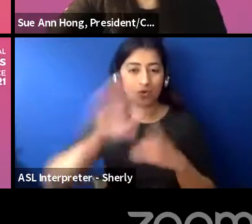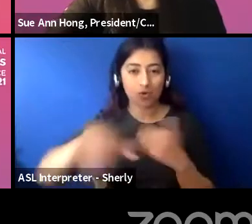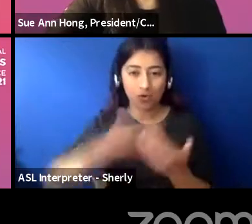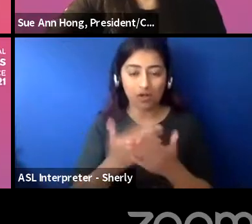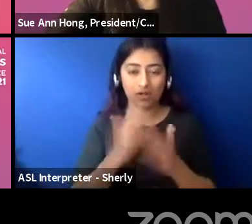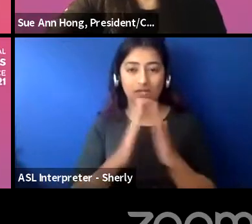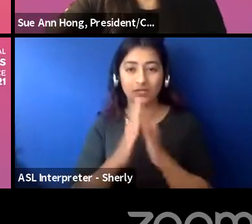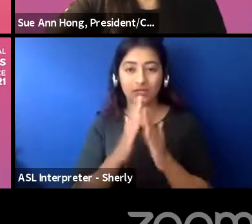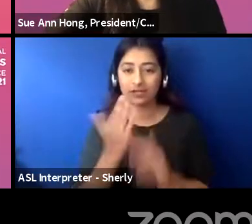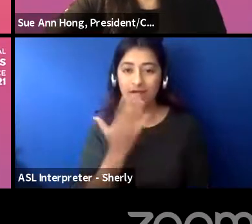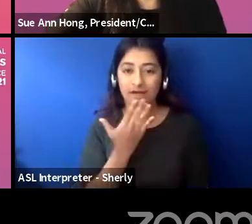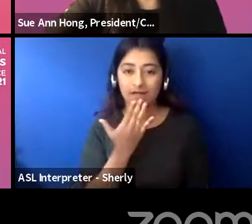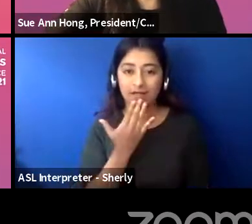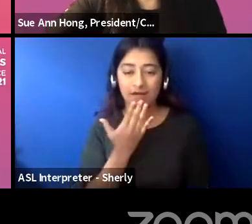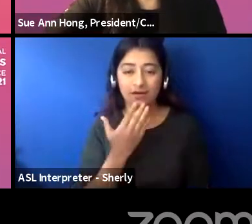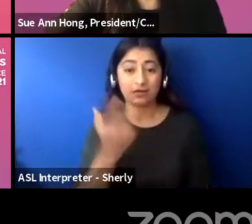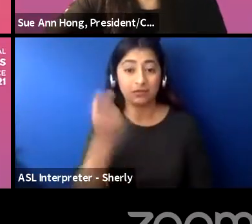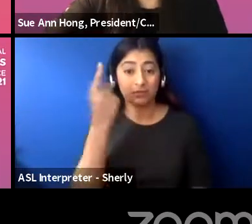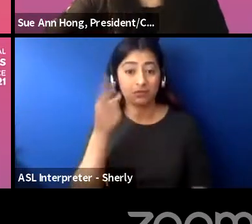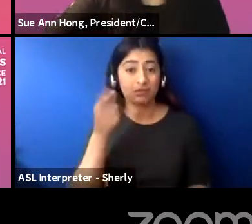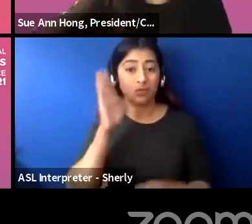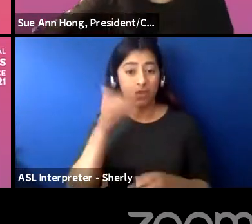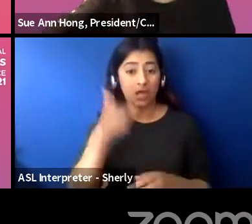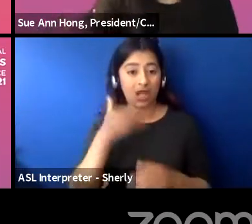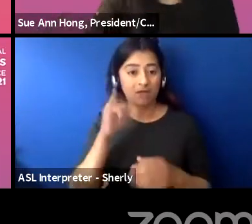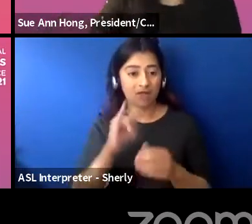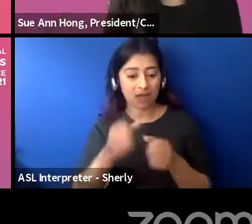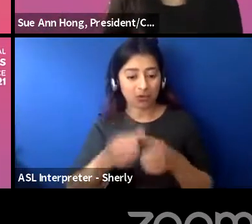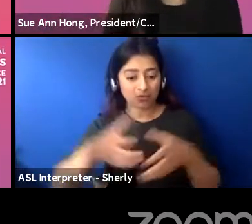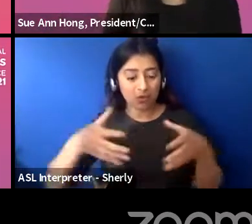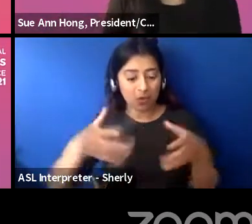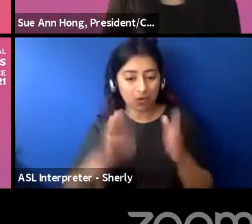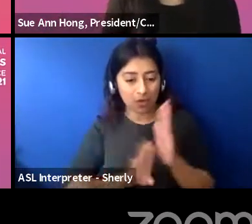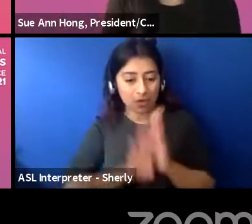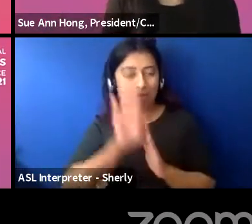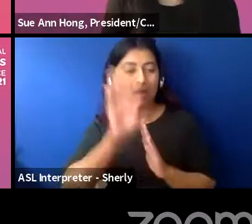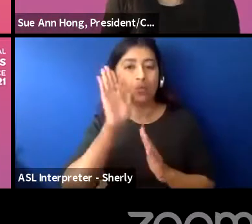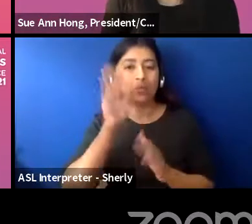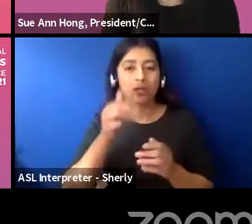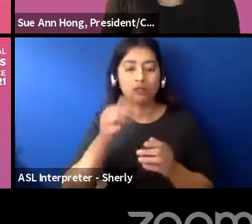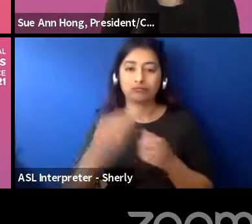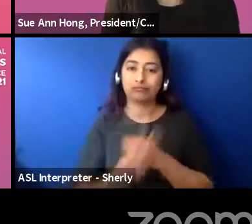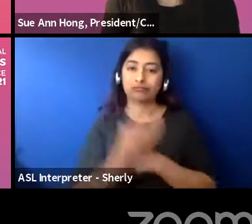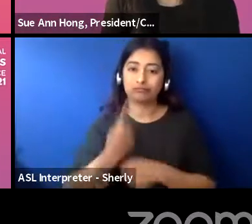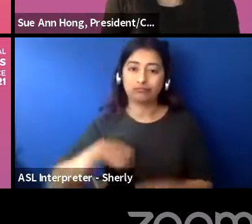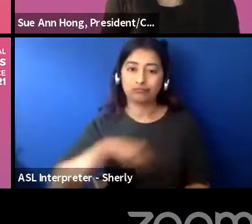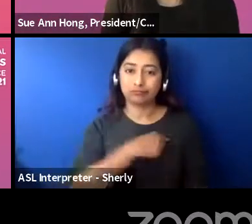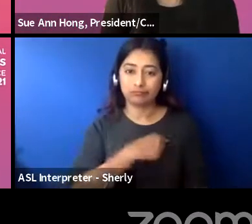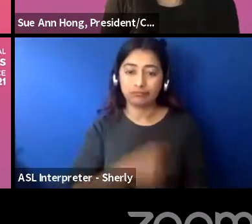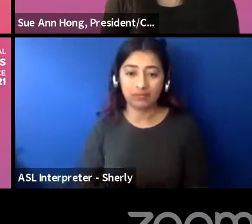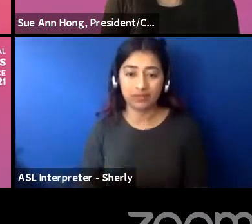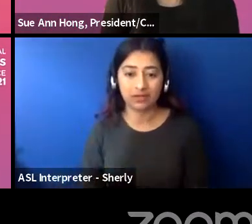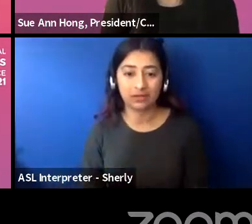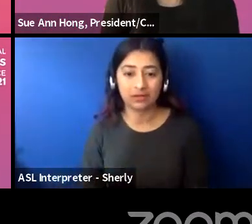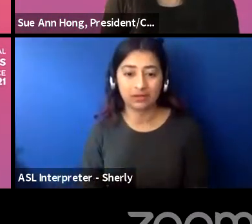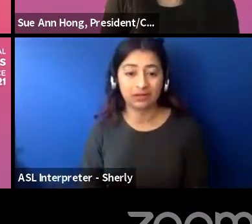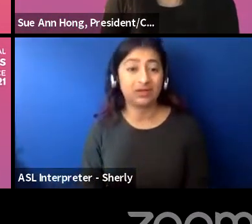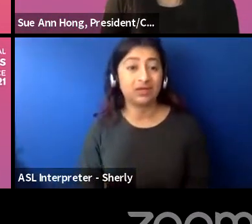and understand that there's growth that's going to shape who we are. I would say in the personal context,